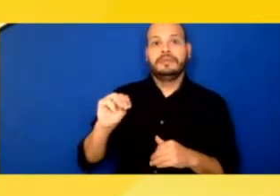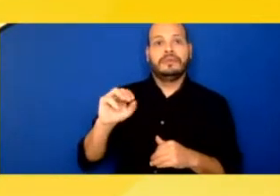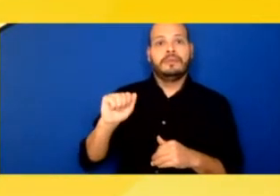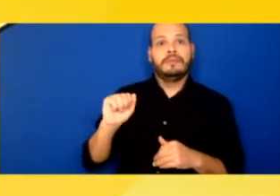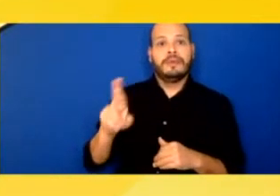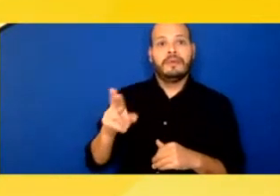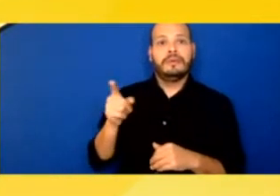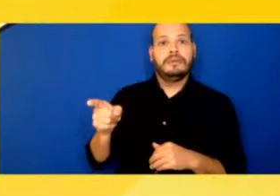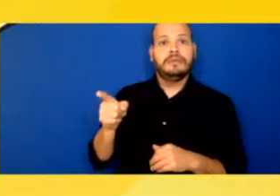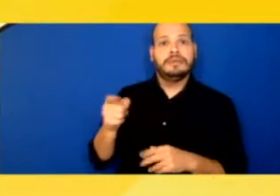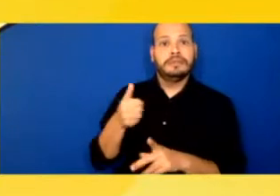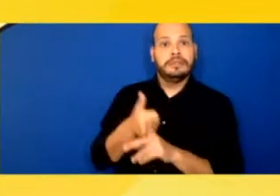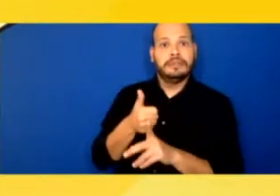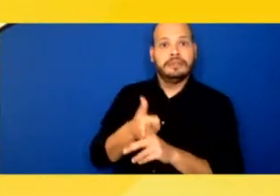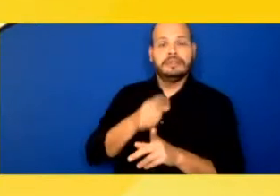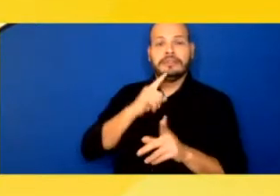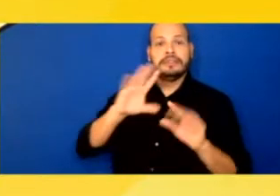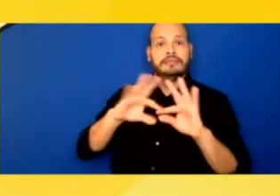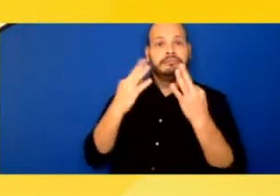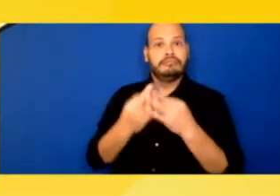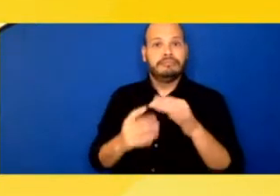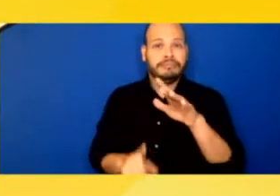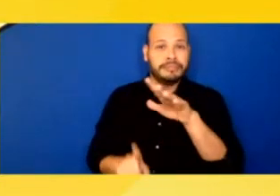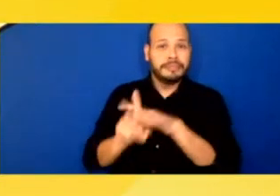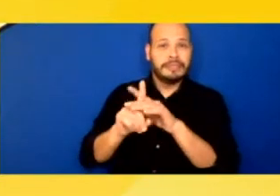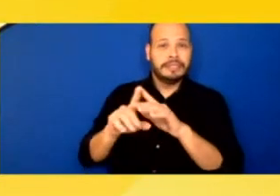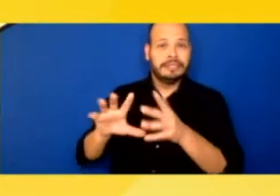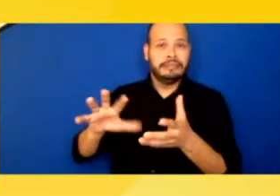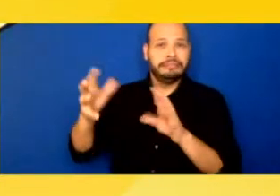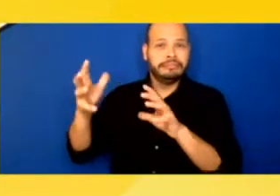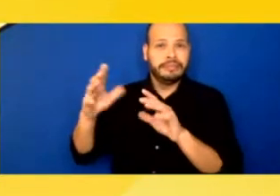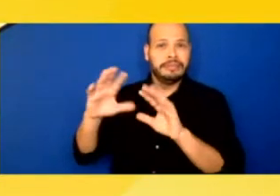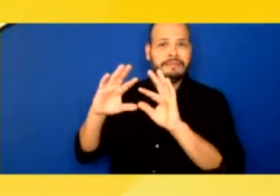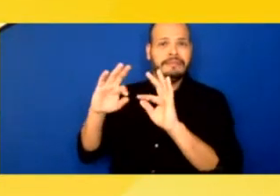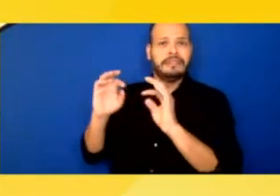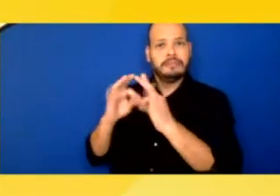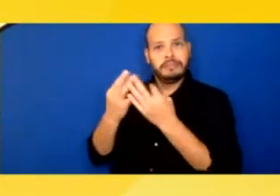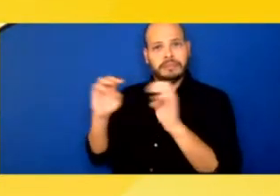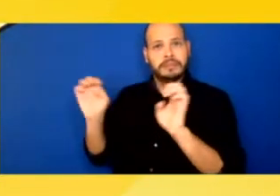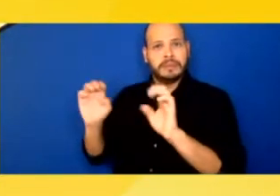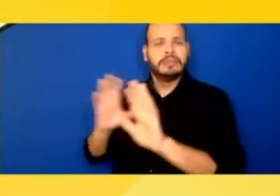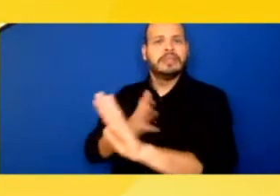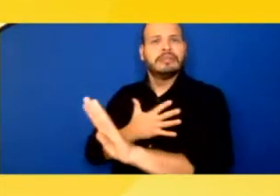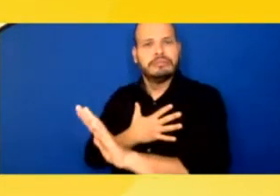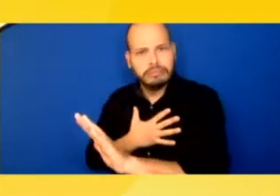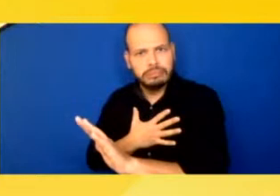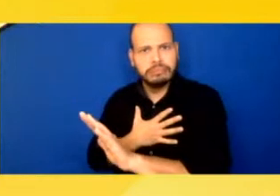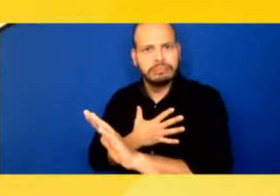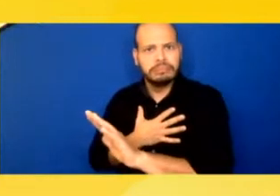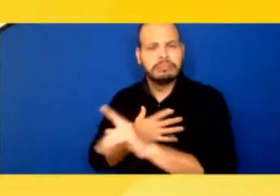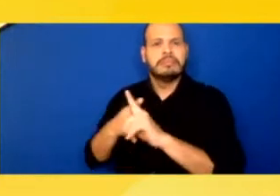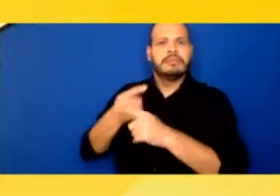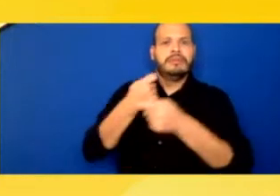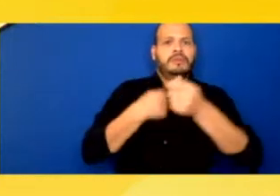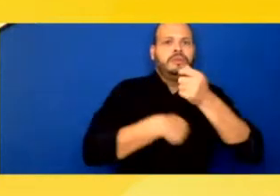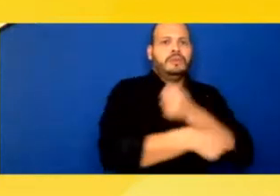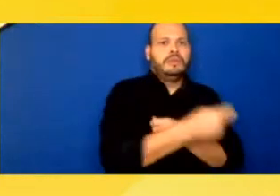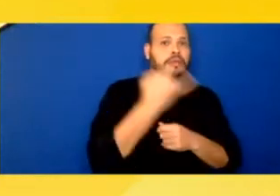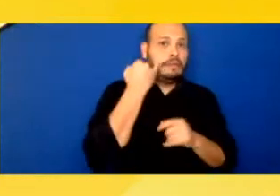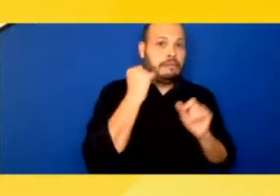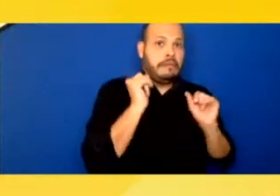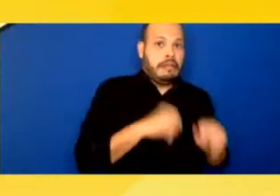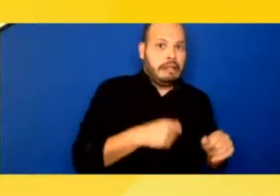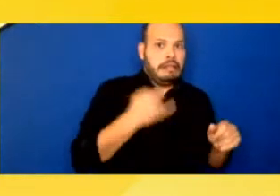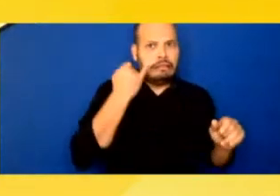join us, someone else will close us, but he's scheduled to be with us today. Bishop Barber will speak following Dr. Hale.